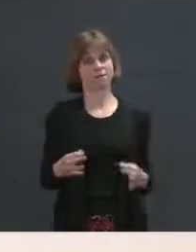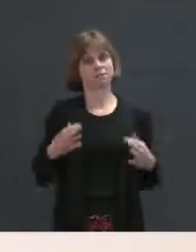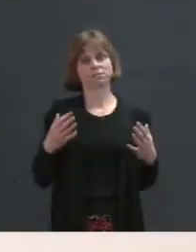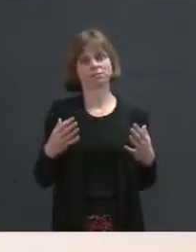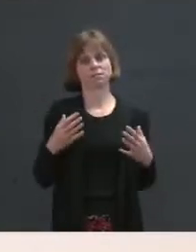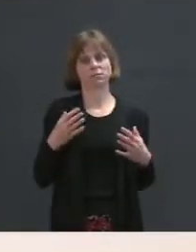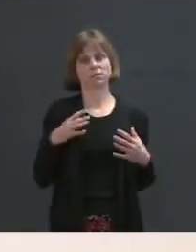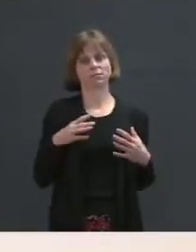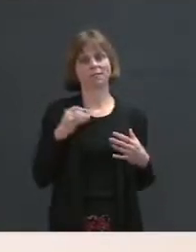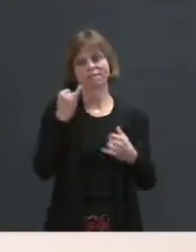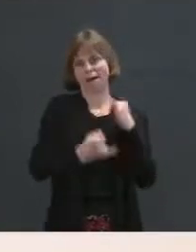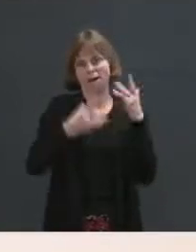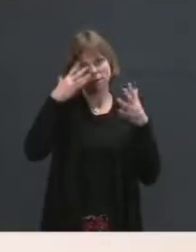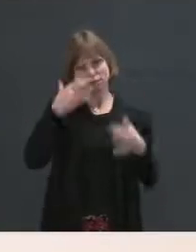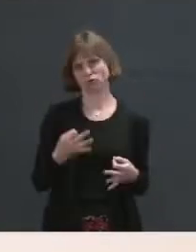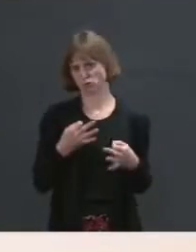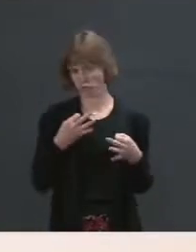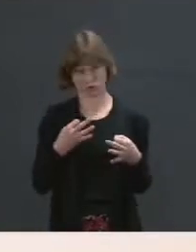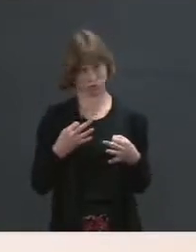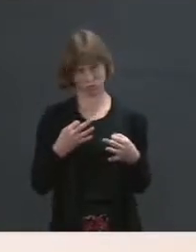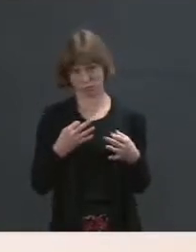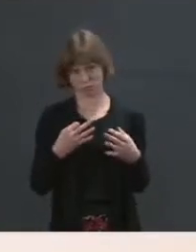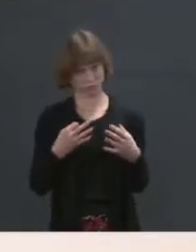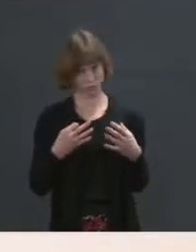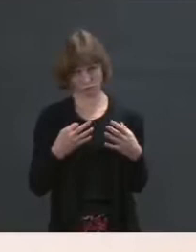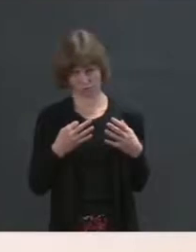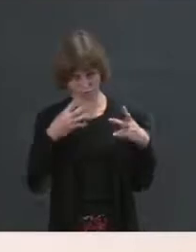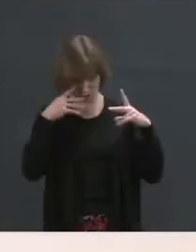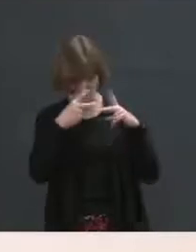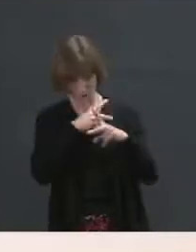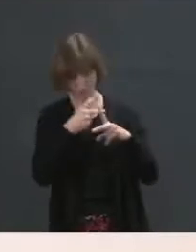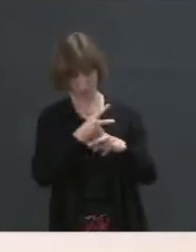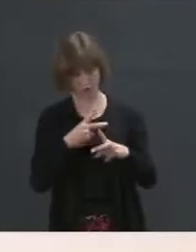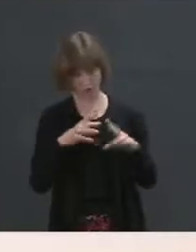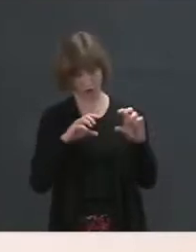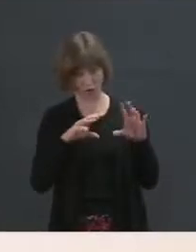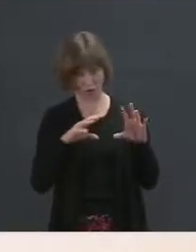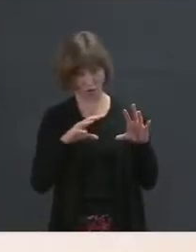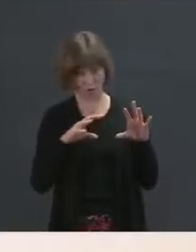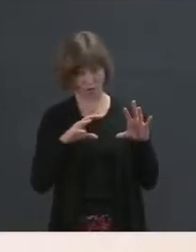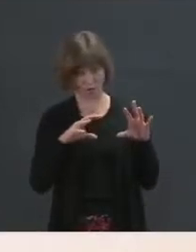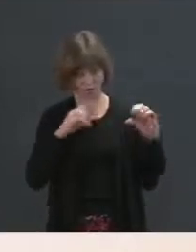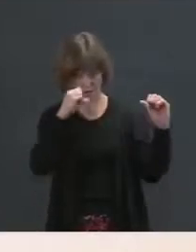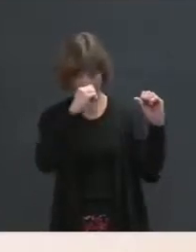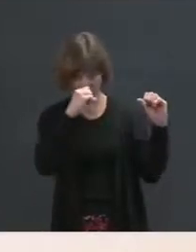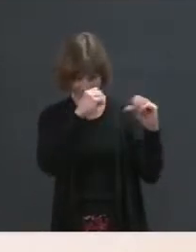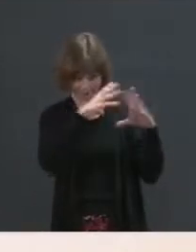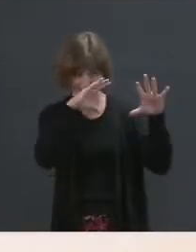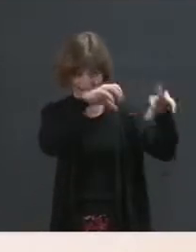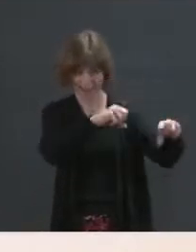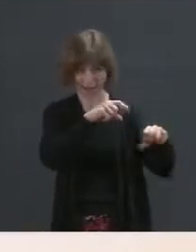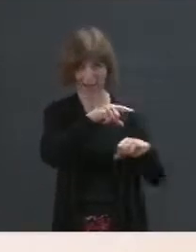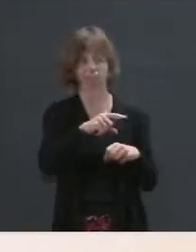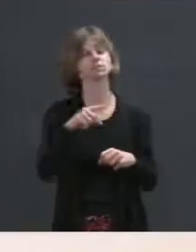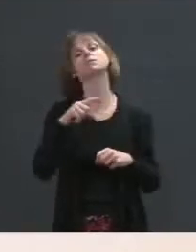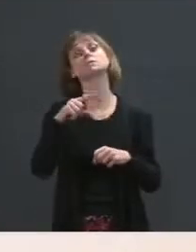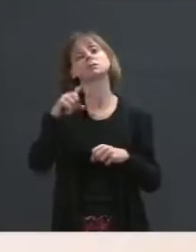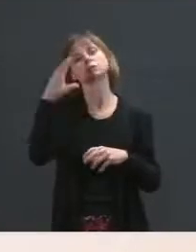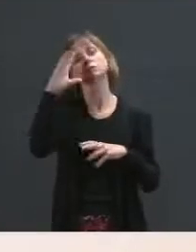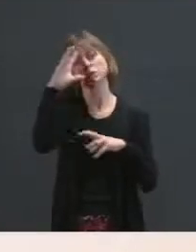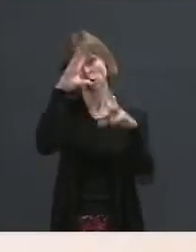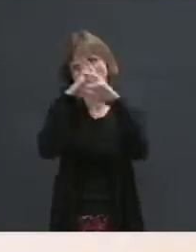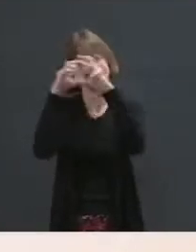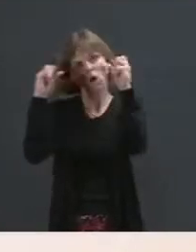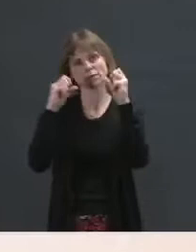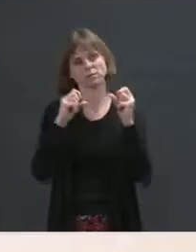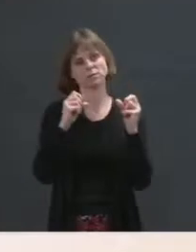of the attacks. I will say, as you know, the president spoke with the prime minister last night. This was an